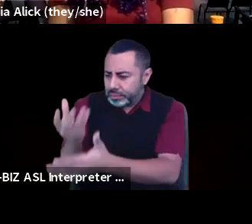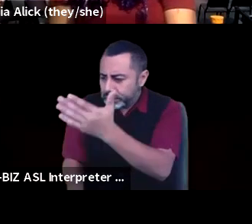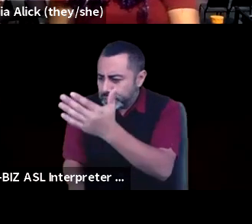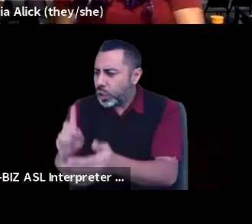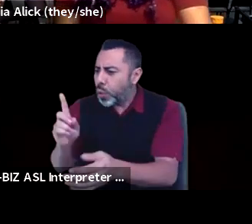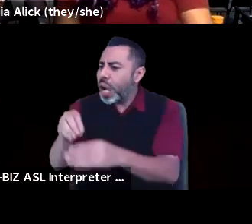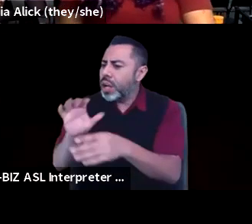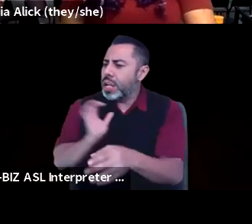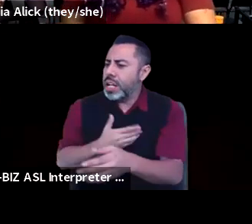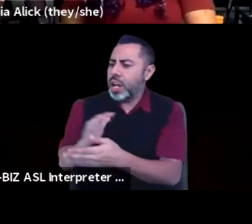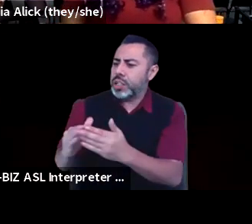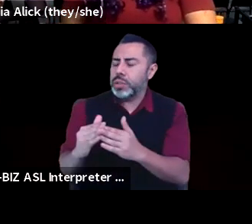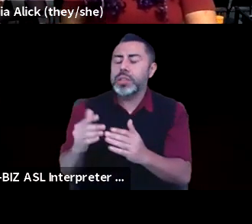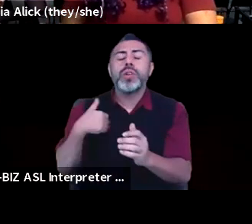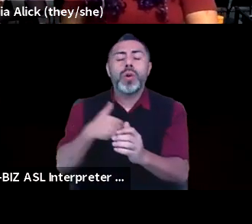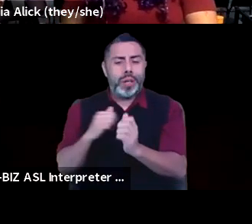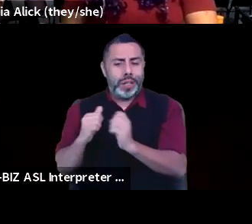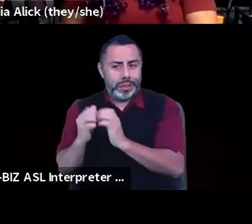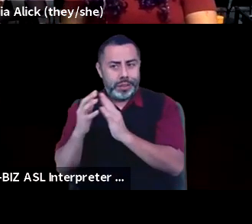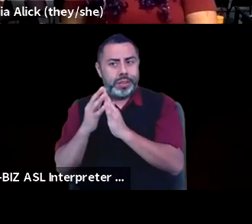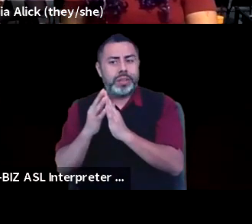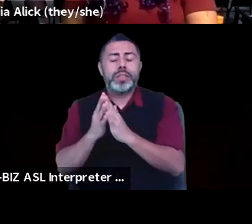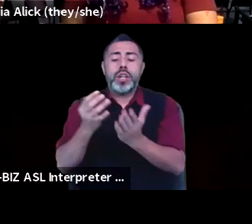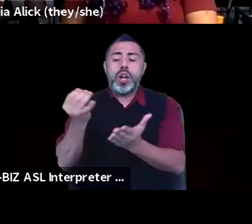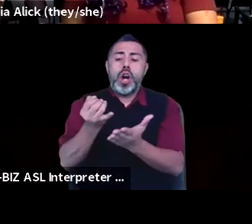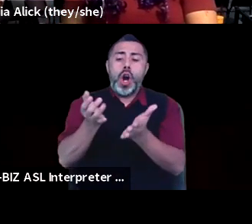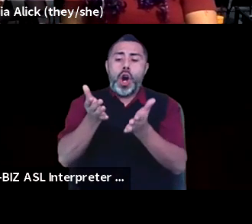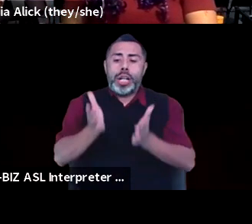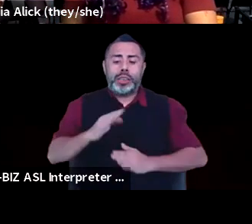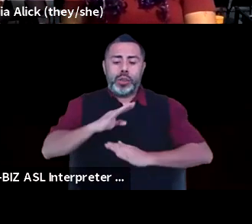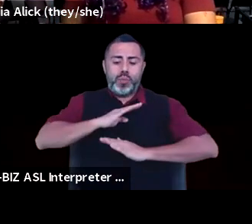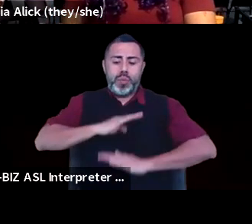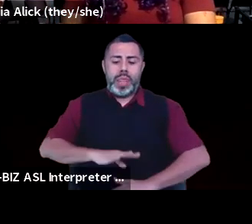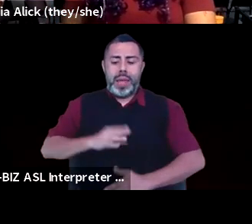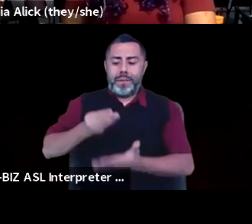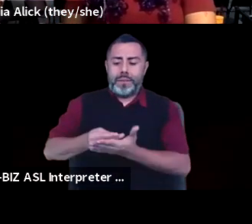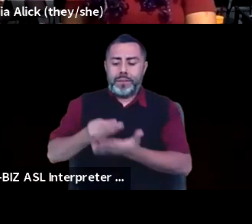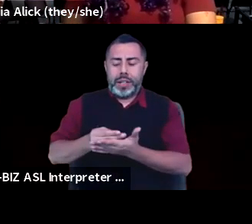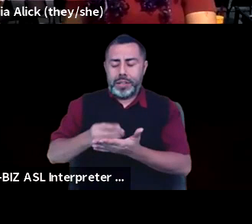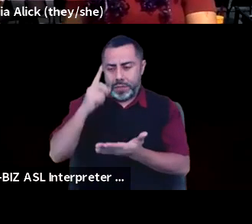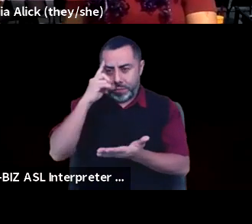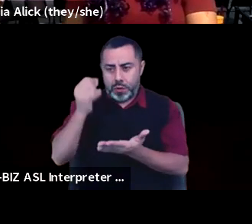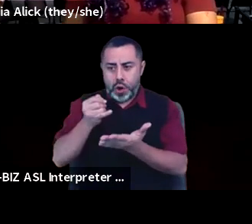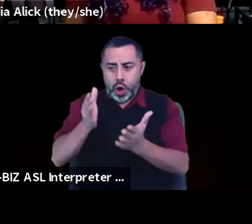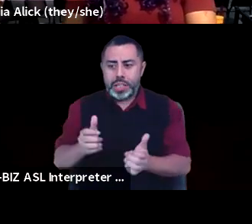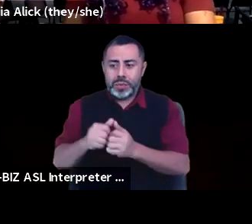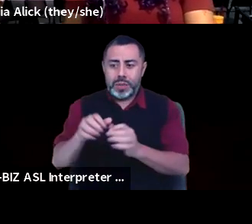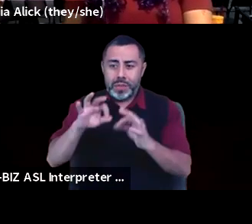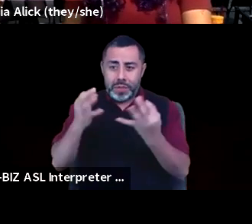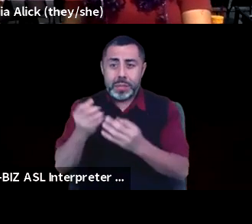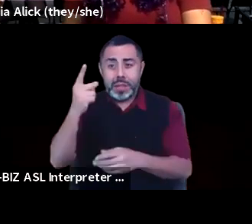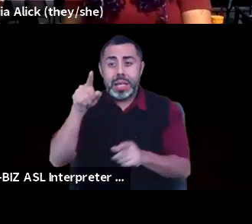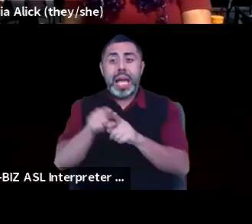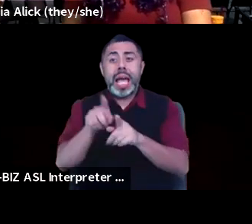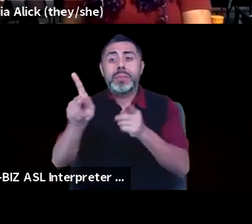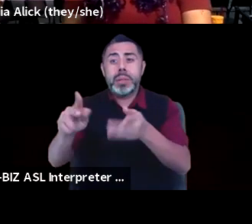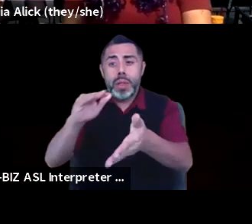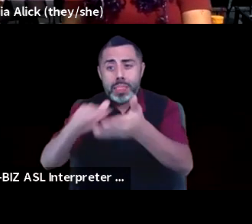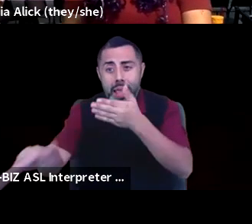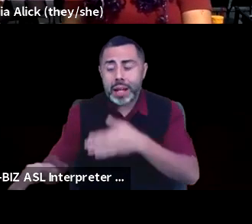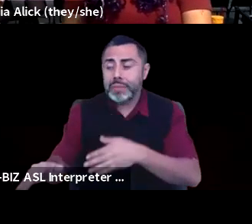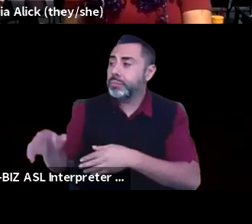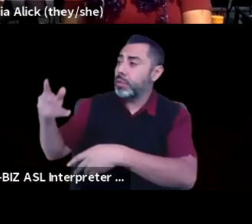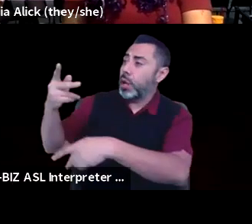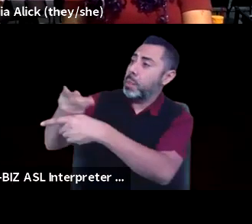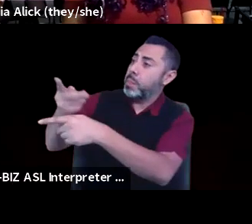Fund for artists with families, because as people are getting laid off and as productions are closing, as unemployment is becoming more and more